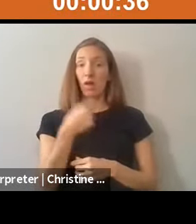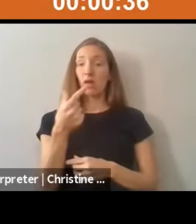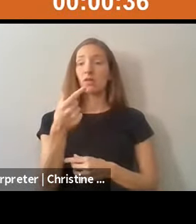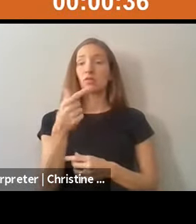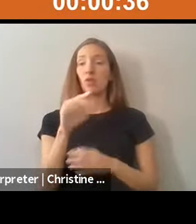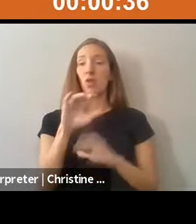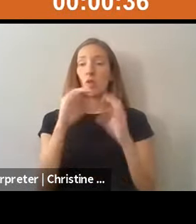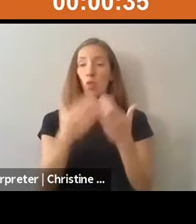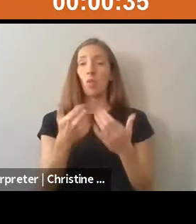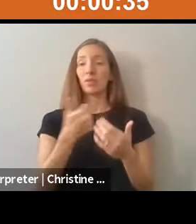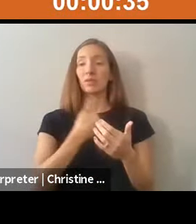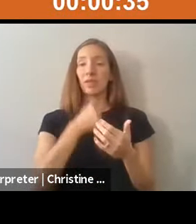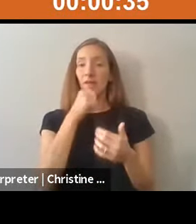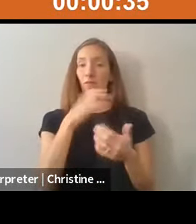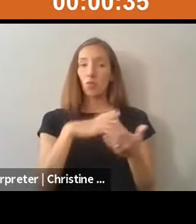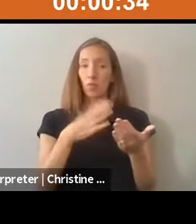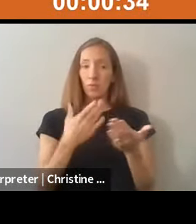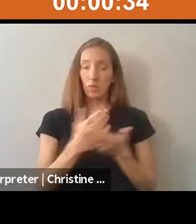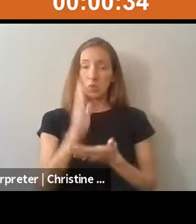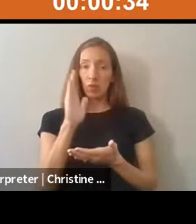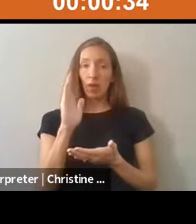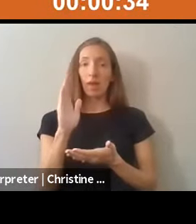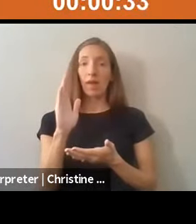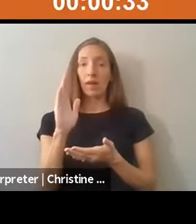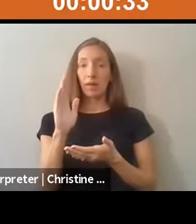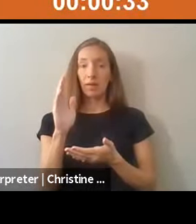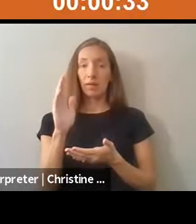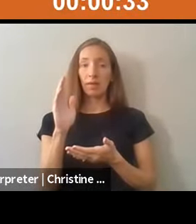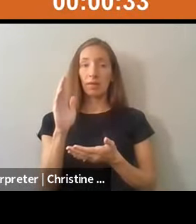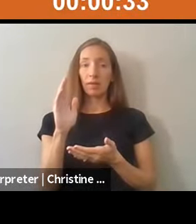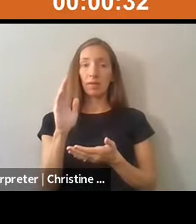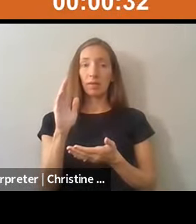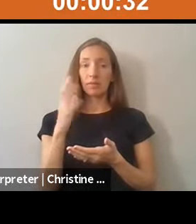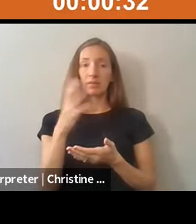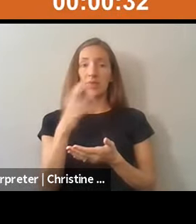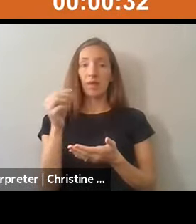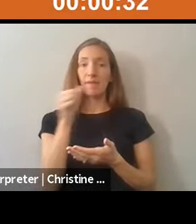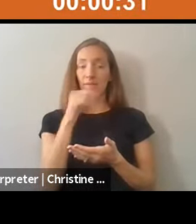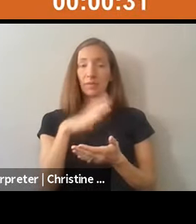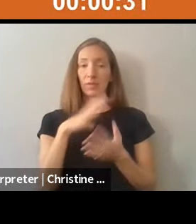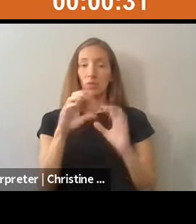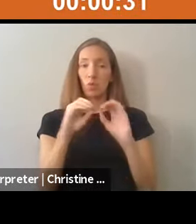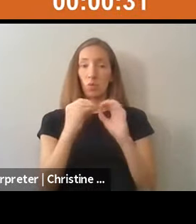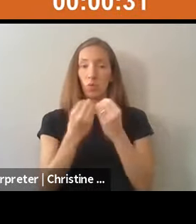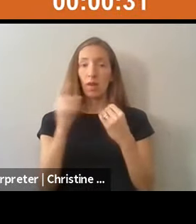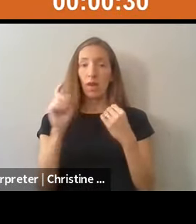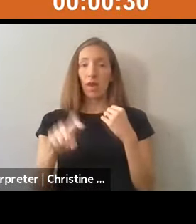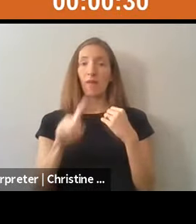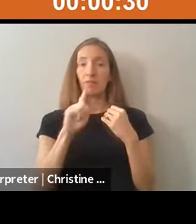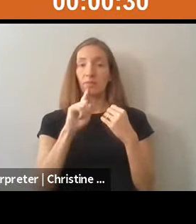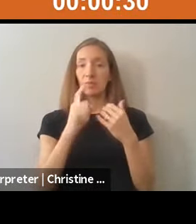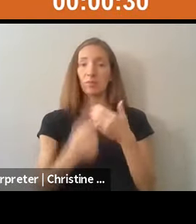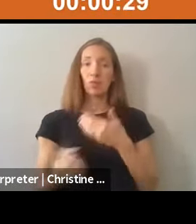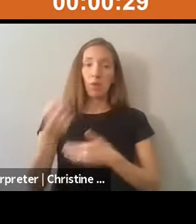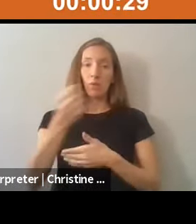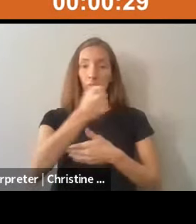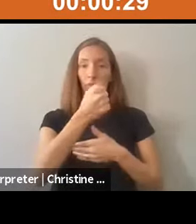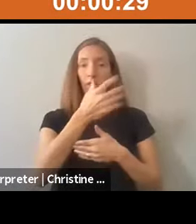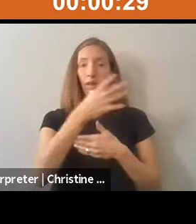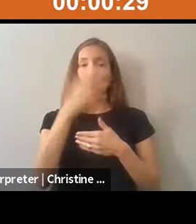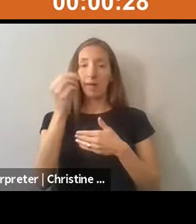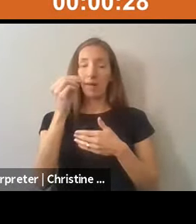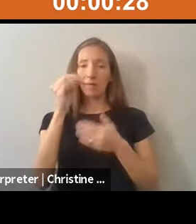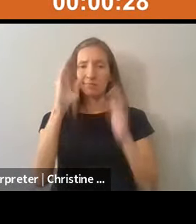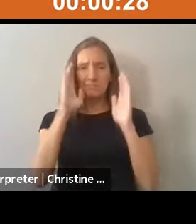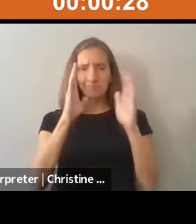and feminist organizations, they have to be prioritized and listened to and be treated as equal